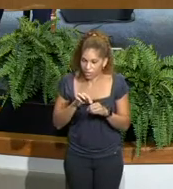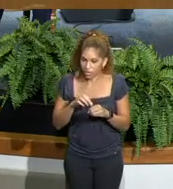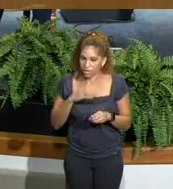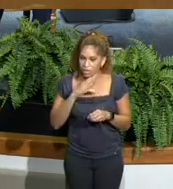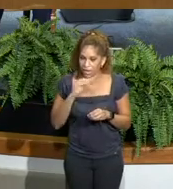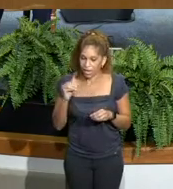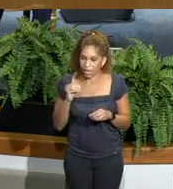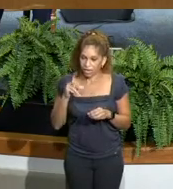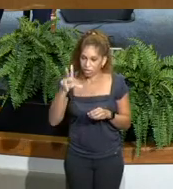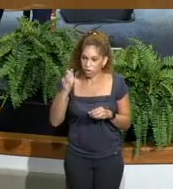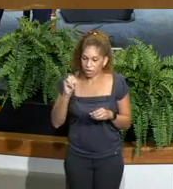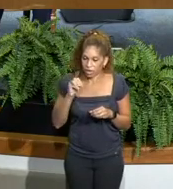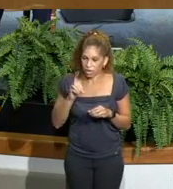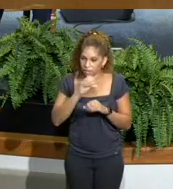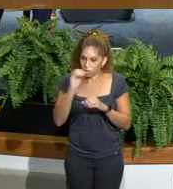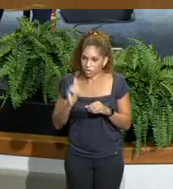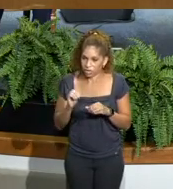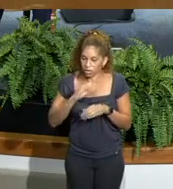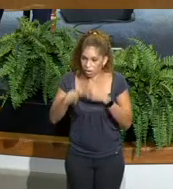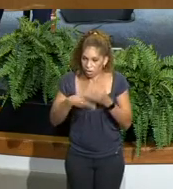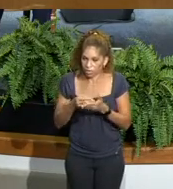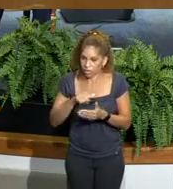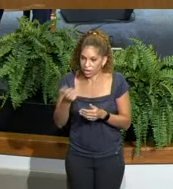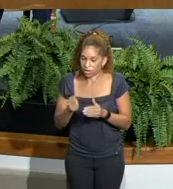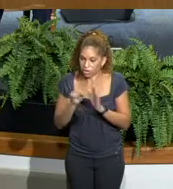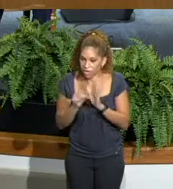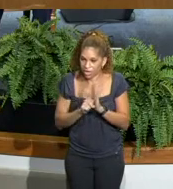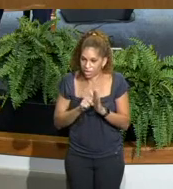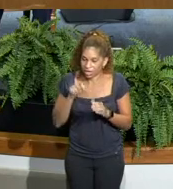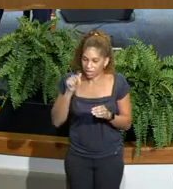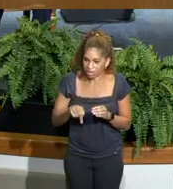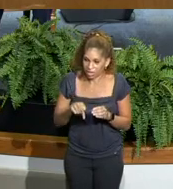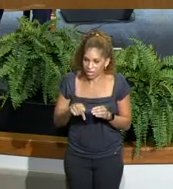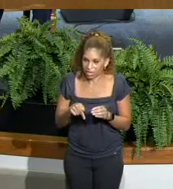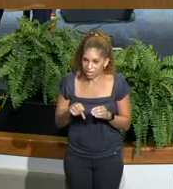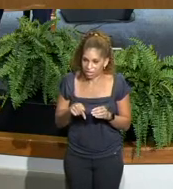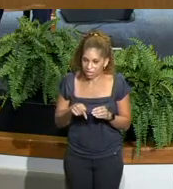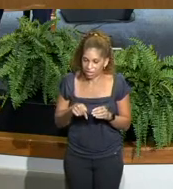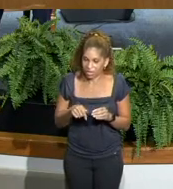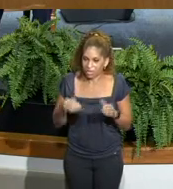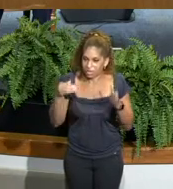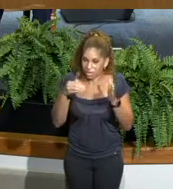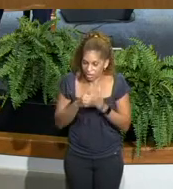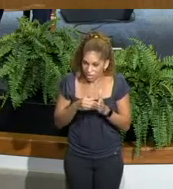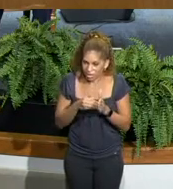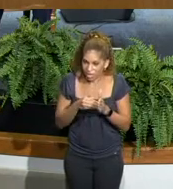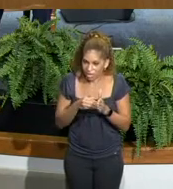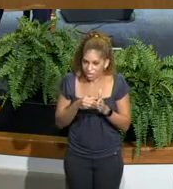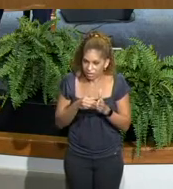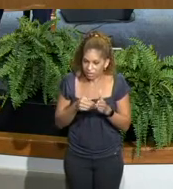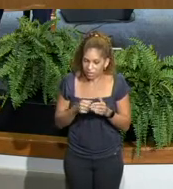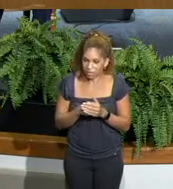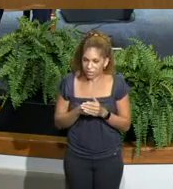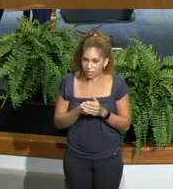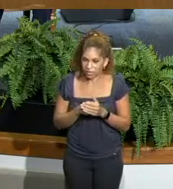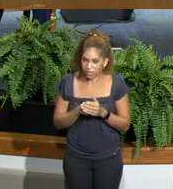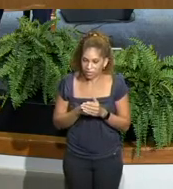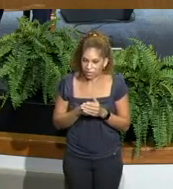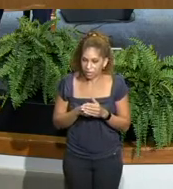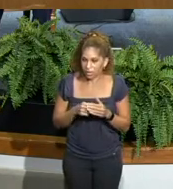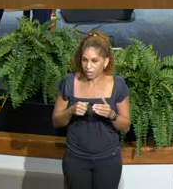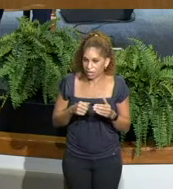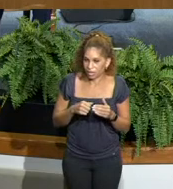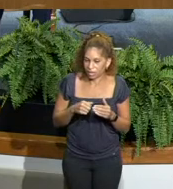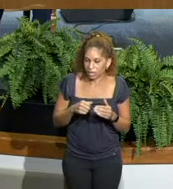And 30% in all the other states. This cuts against the common misinterpretation that poor